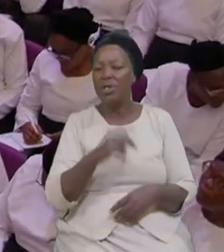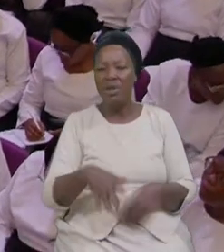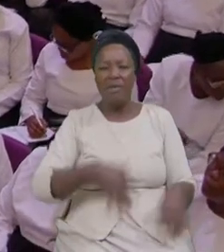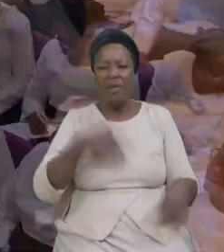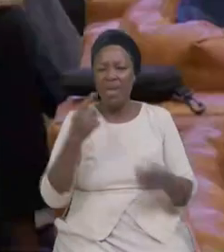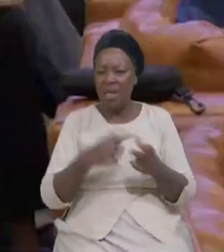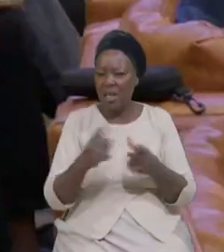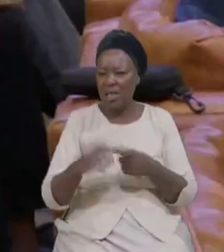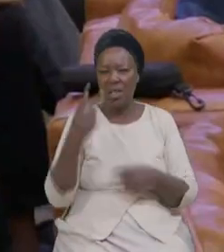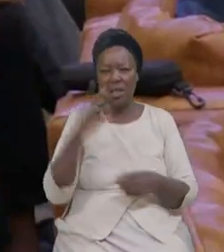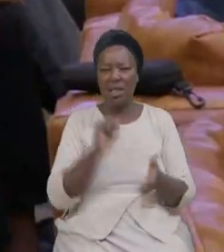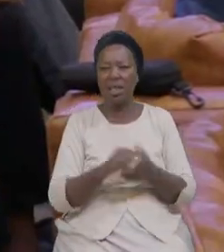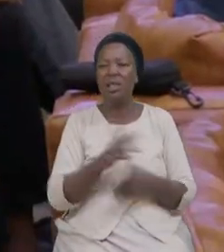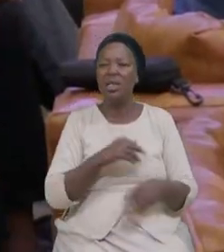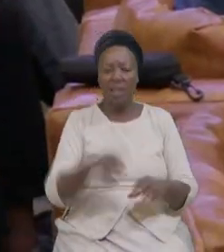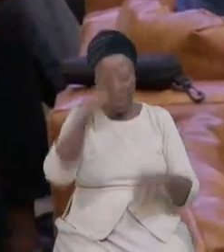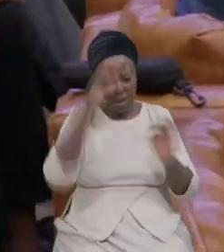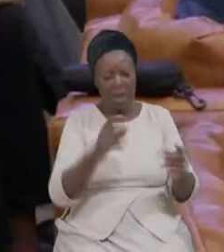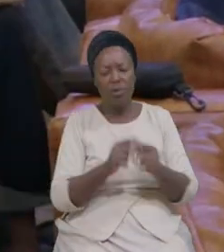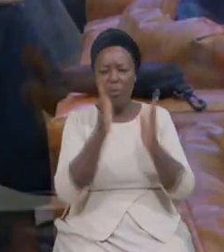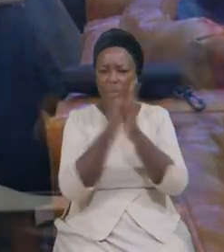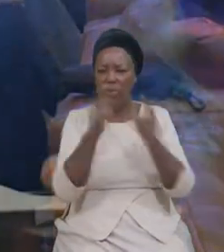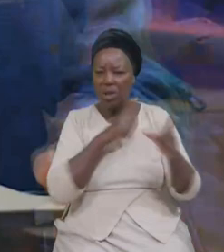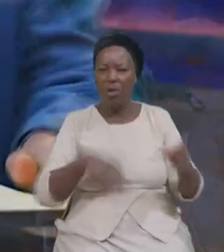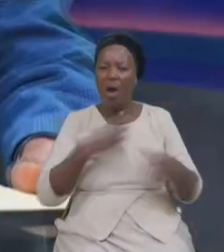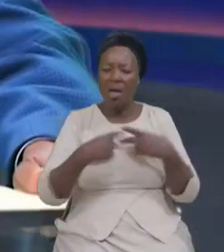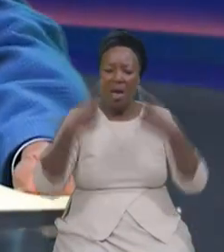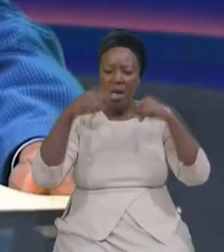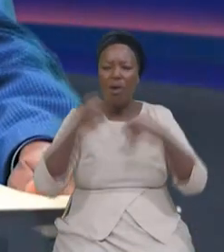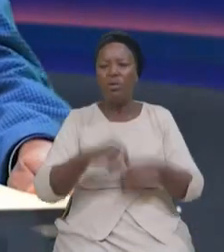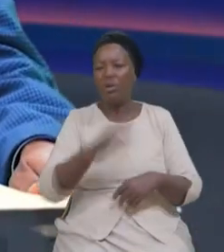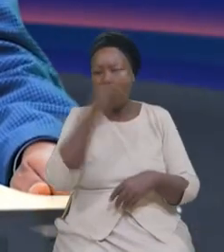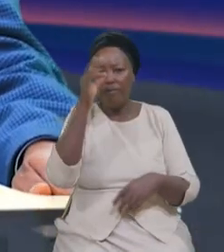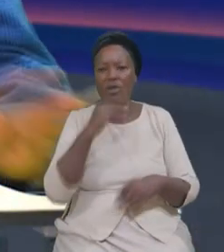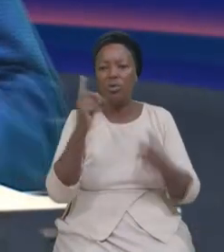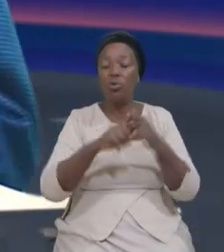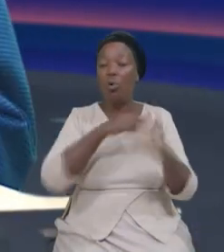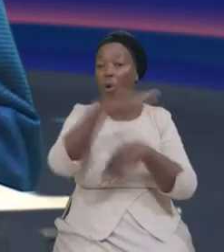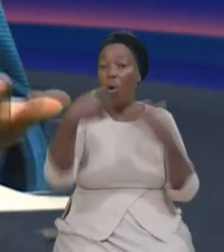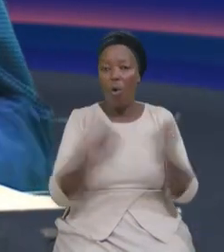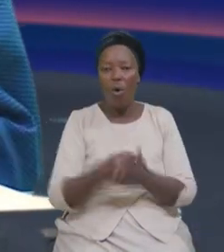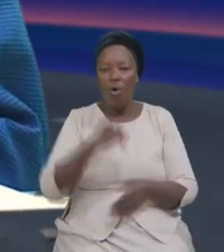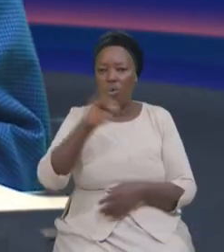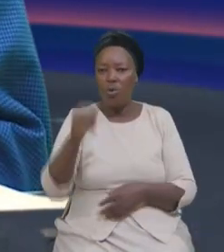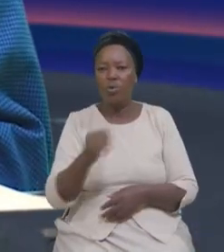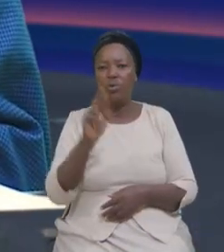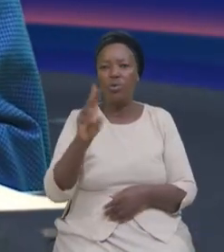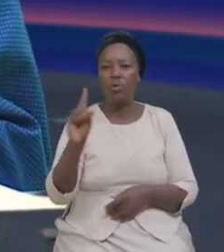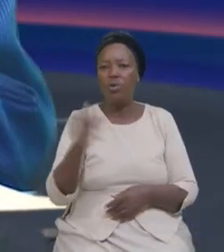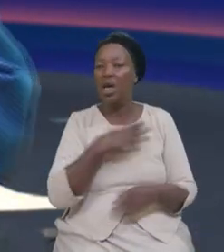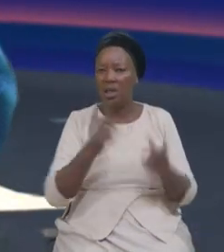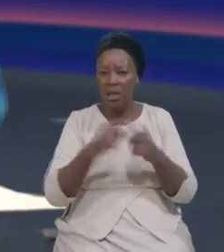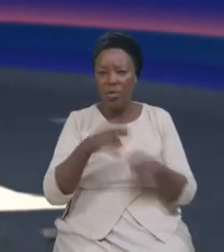seek the Lord and proclaimed a fast throughout all Judah. He wasn't going through